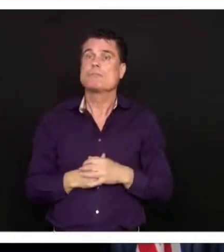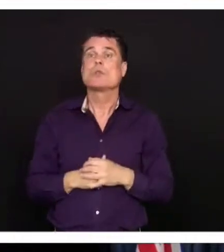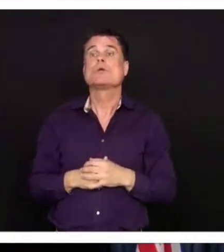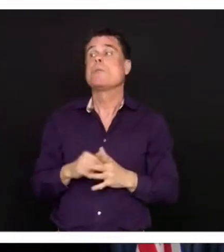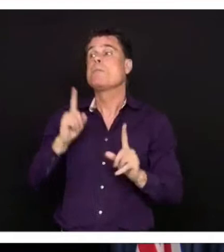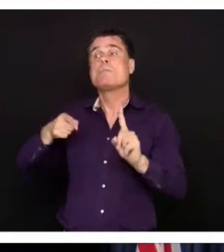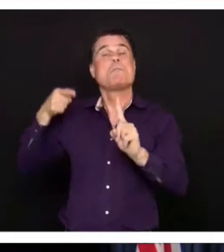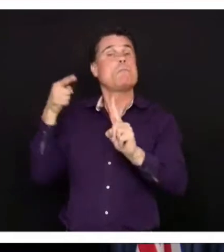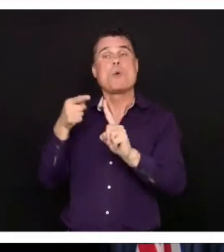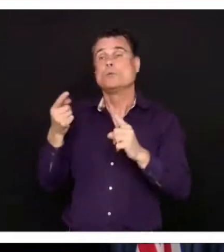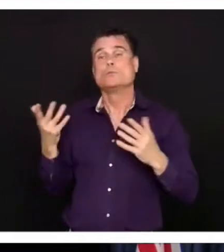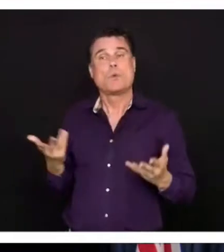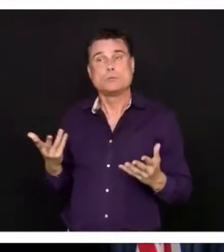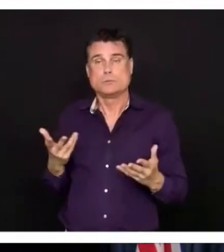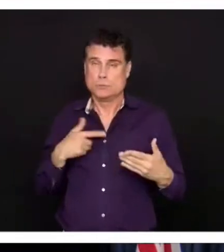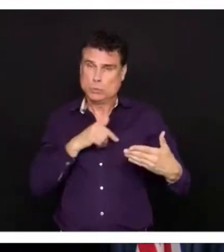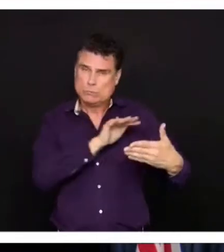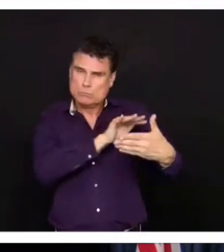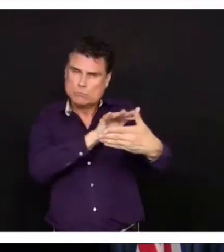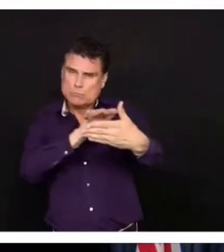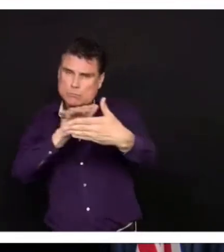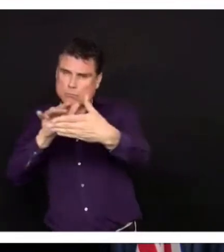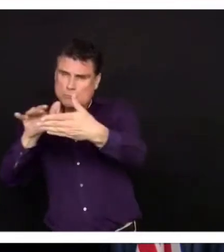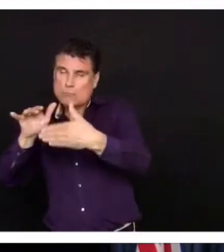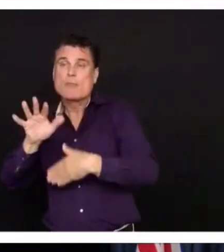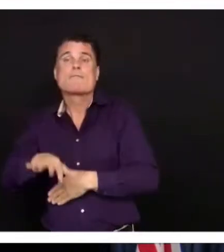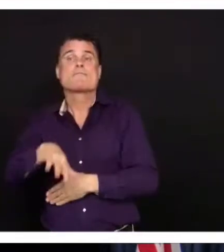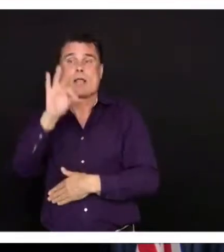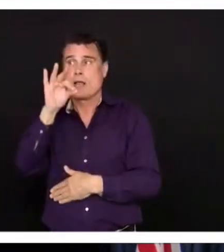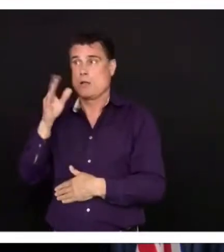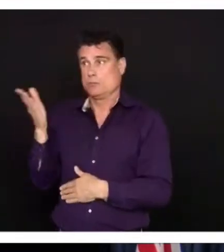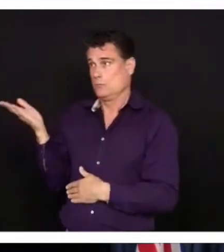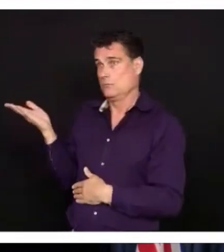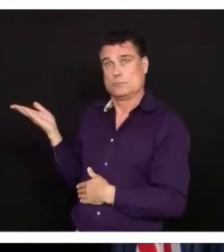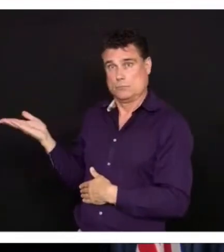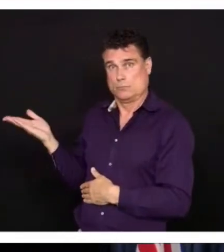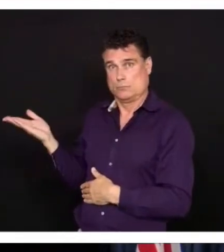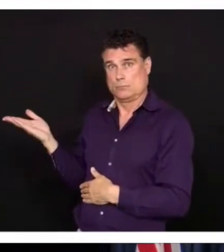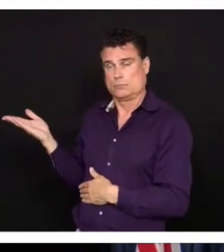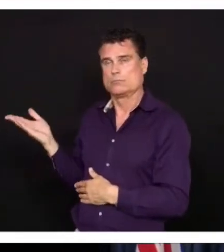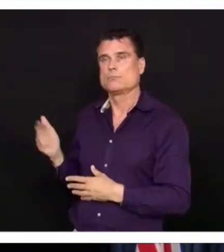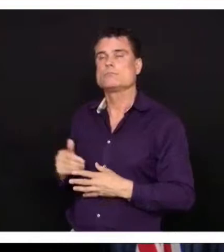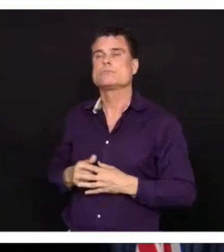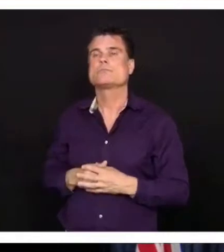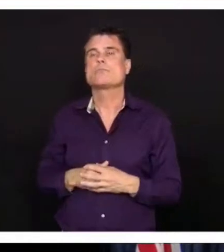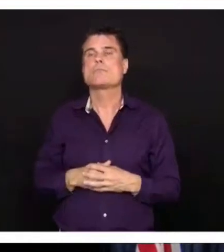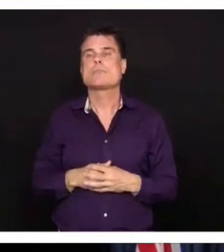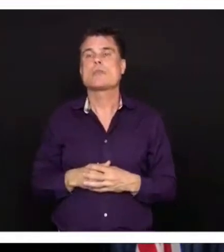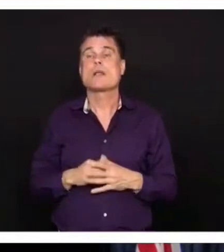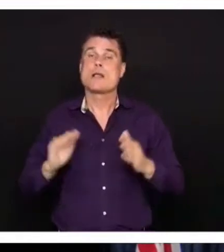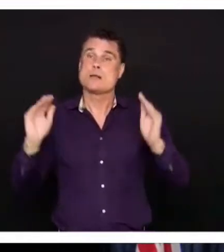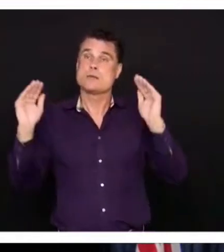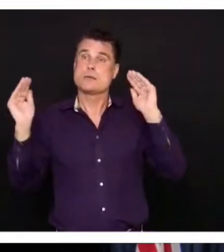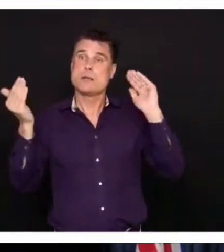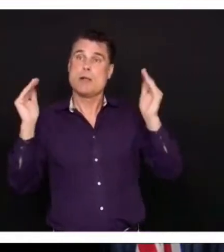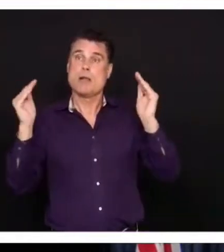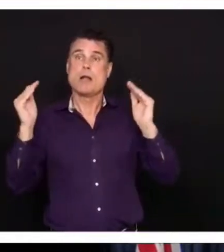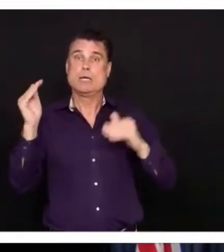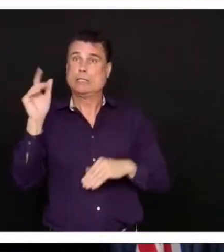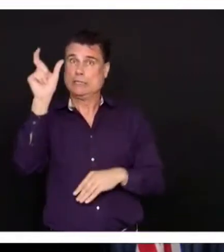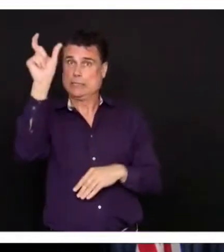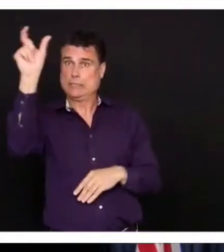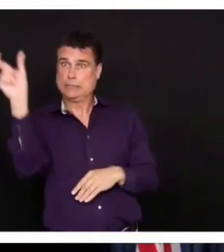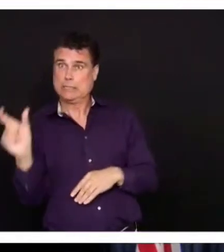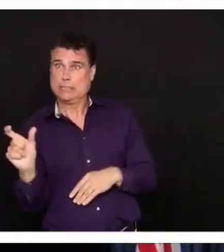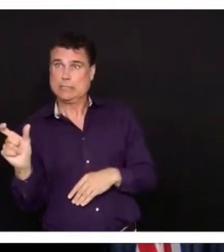of hospitalization and in terms of critical care. And, for example, hospitalizations a little over a week ago peaked at